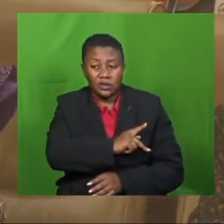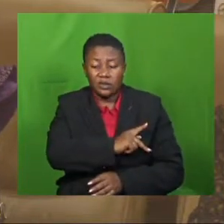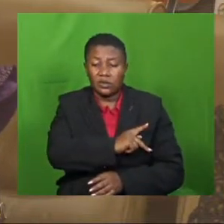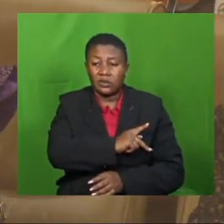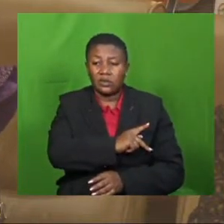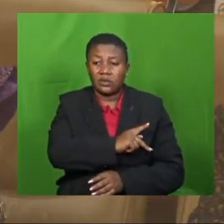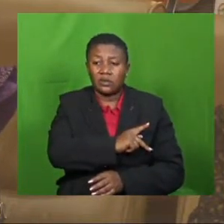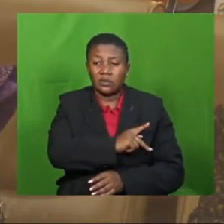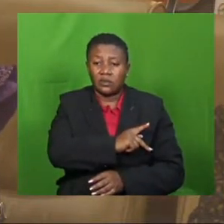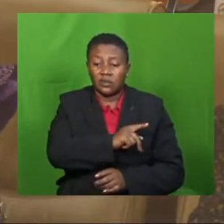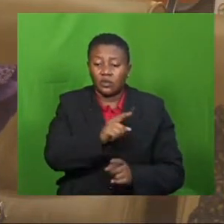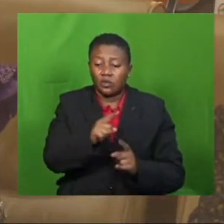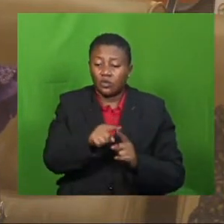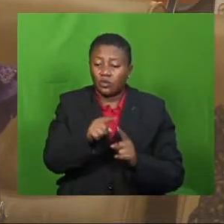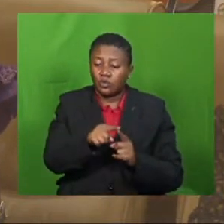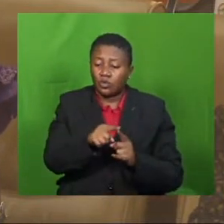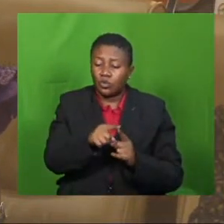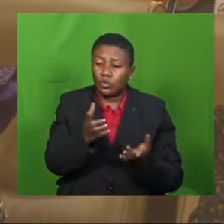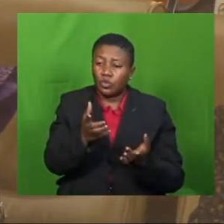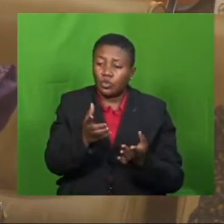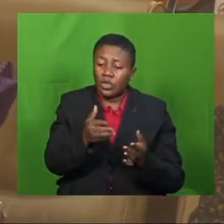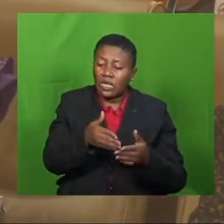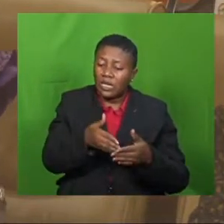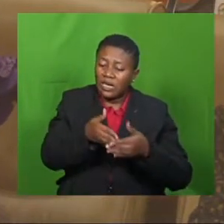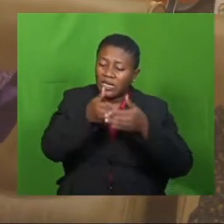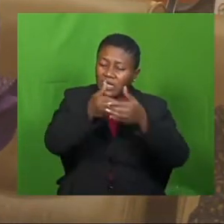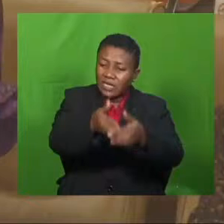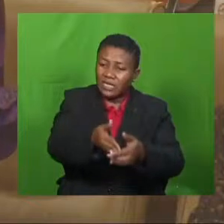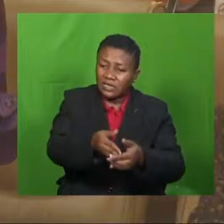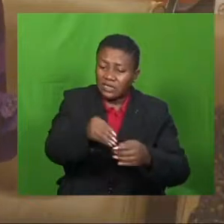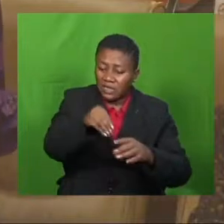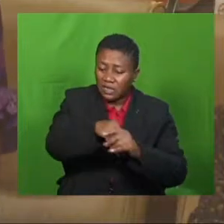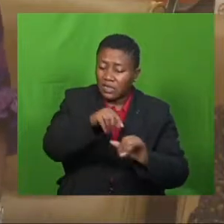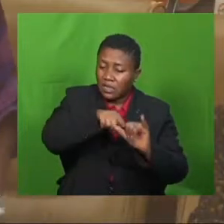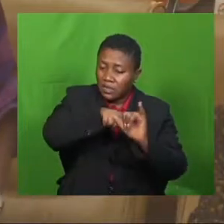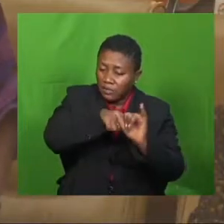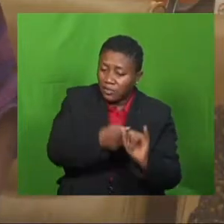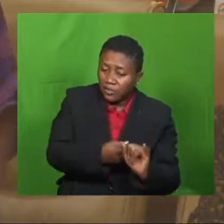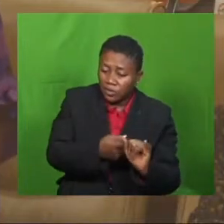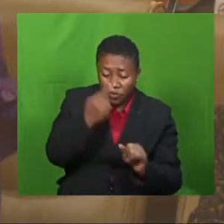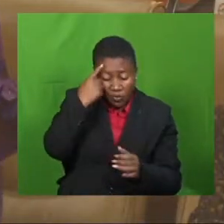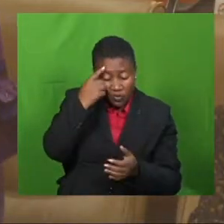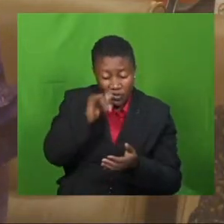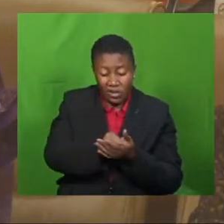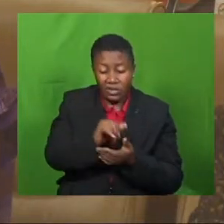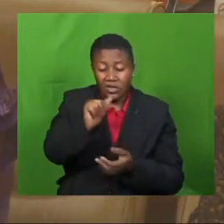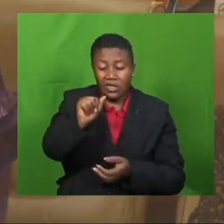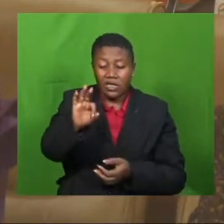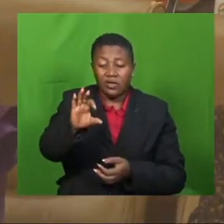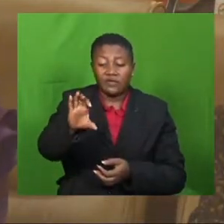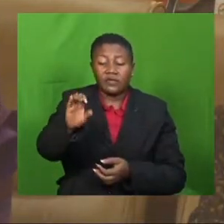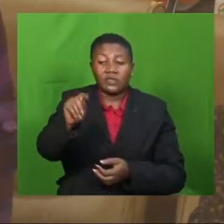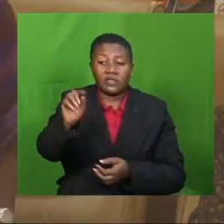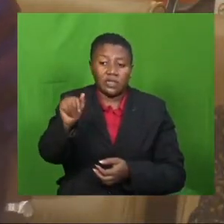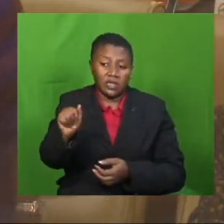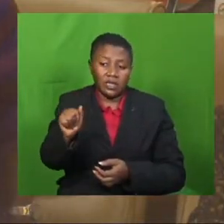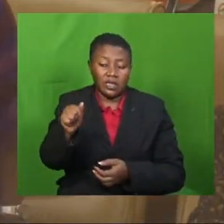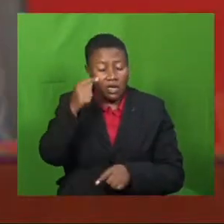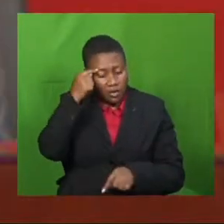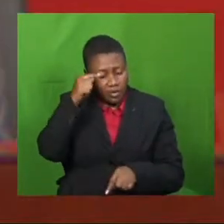a key role in the implementation of the Continental Free Trade Agreement. I thank you, Mr. Speaker.